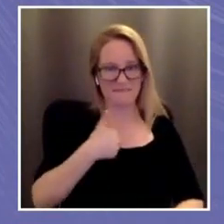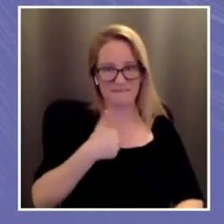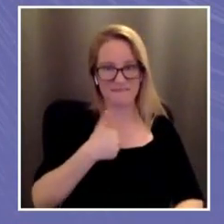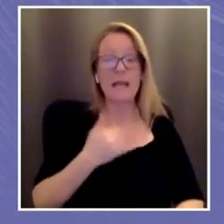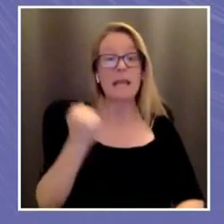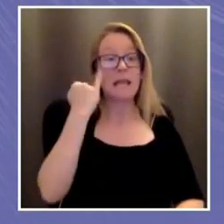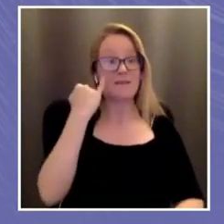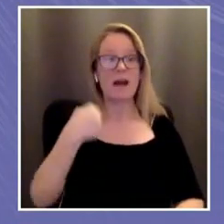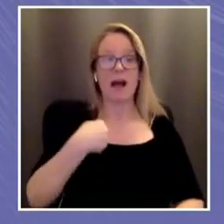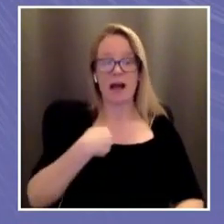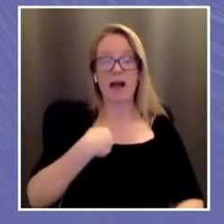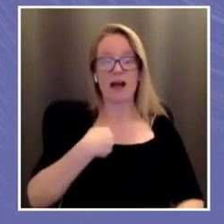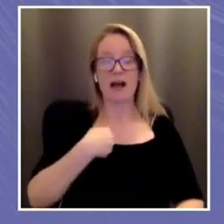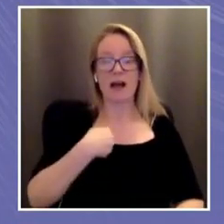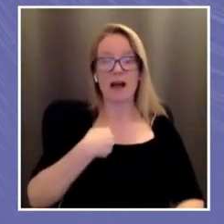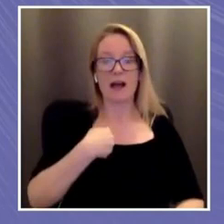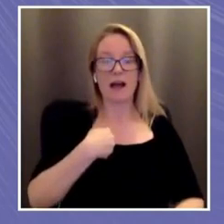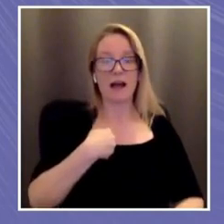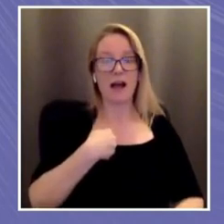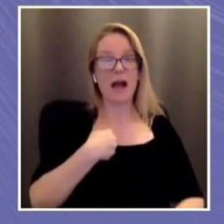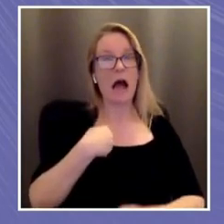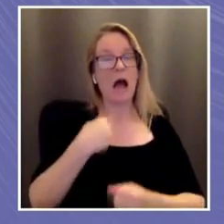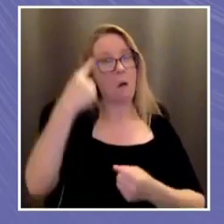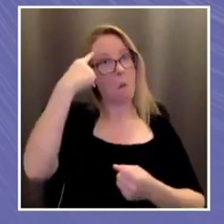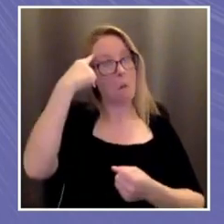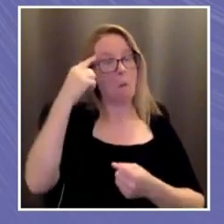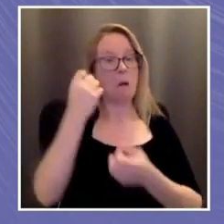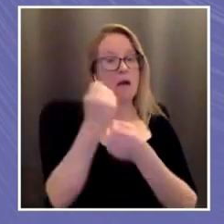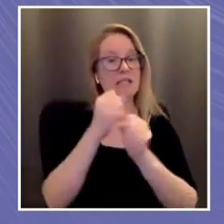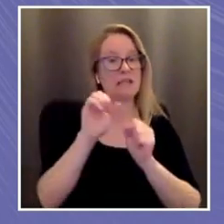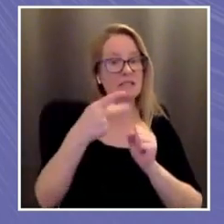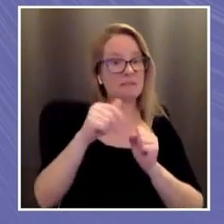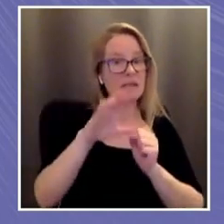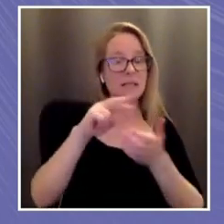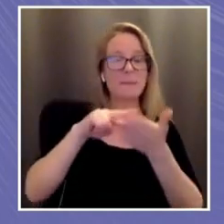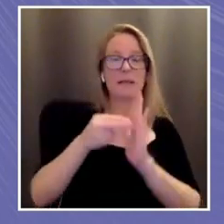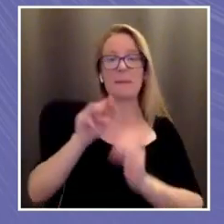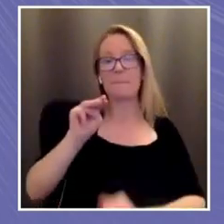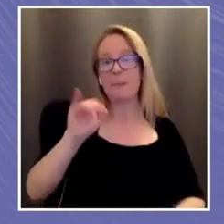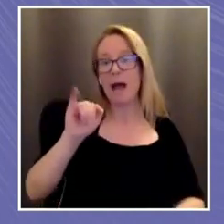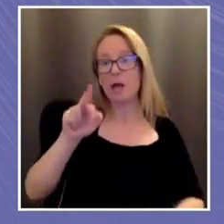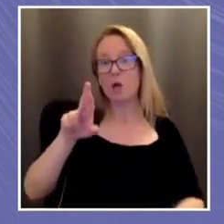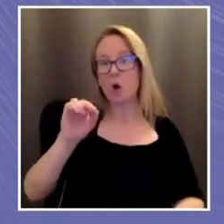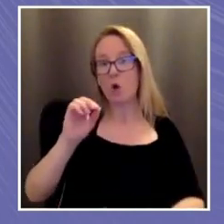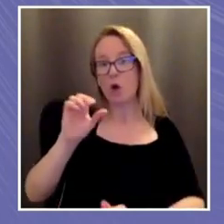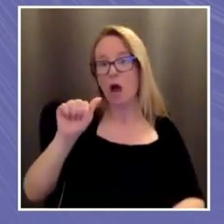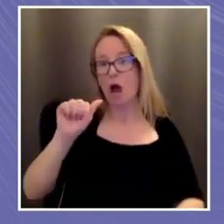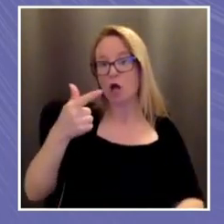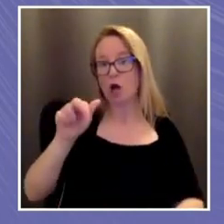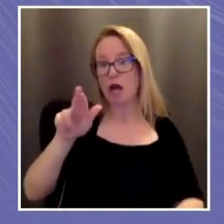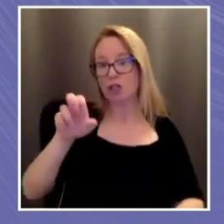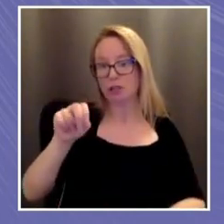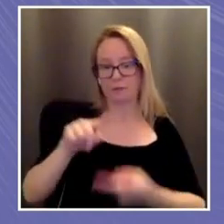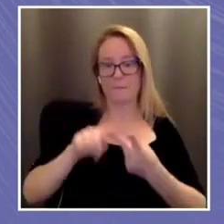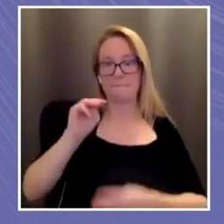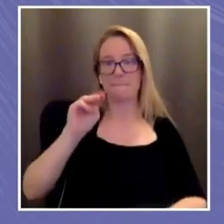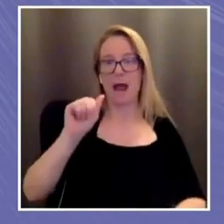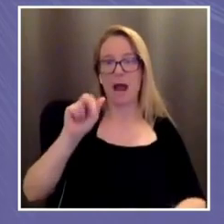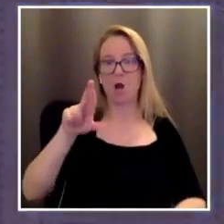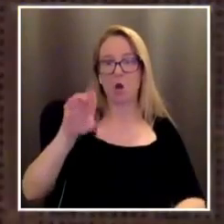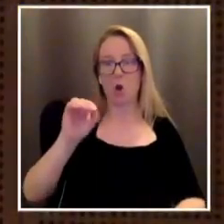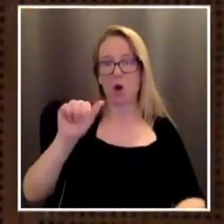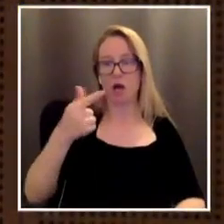Whenever I have, those are the times when the microaggression or the macroaggression has hurt me most